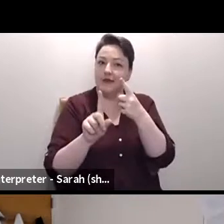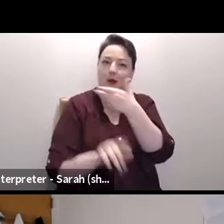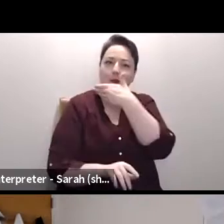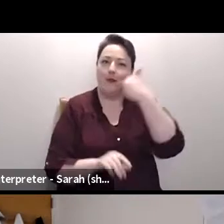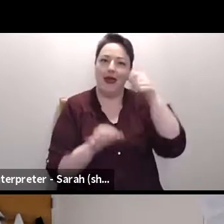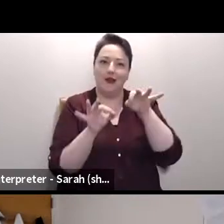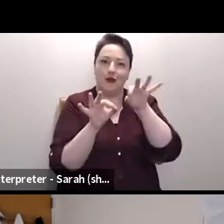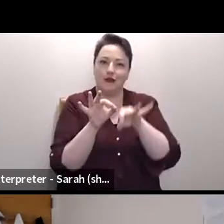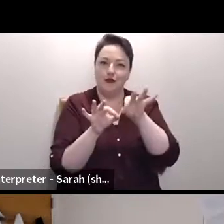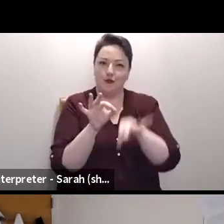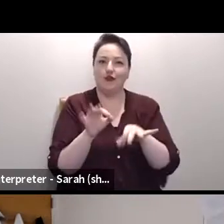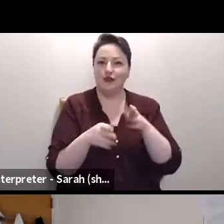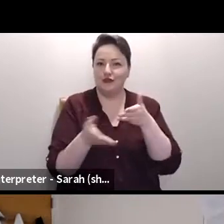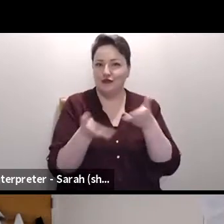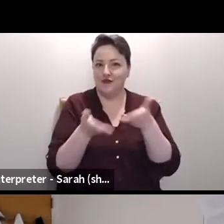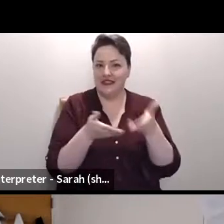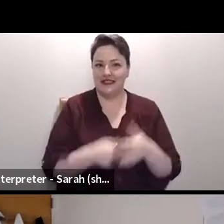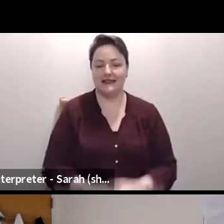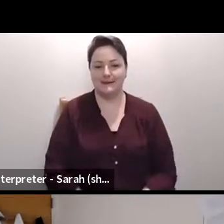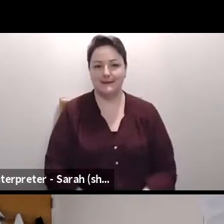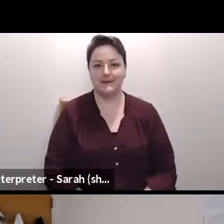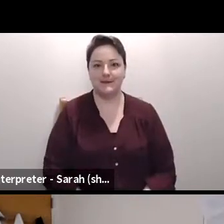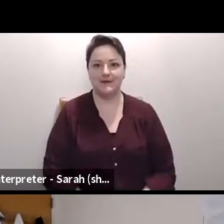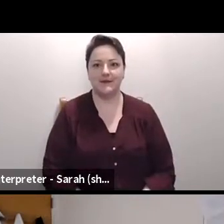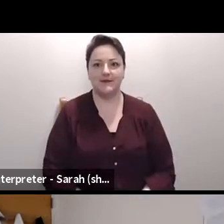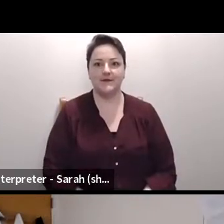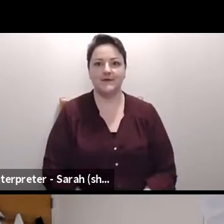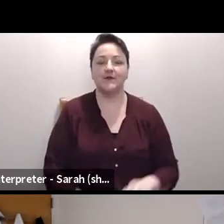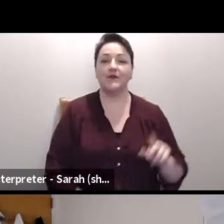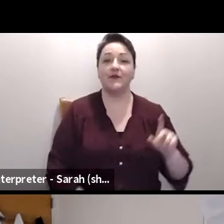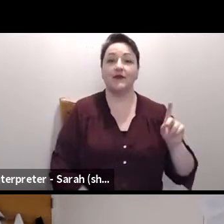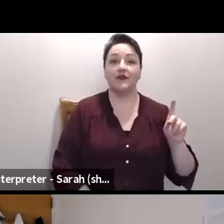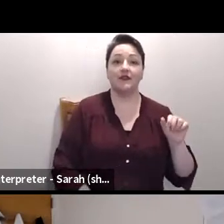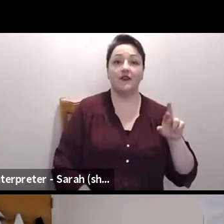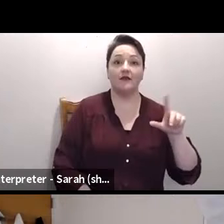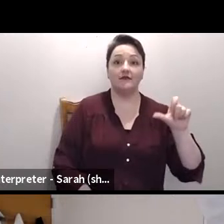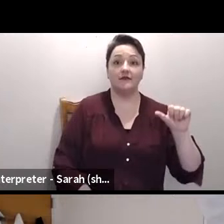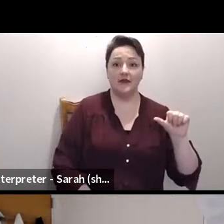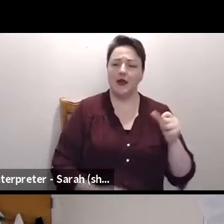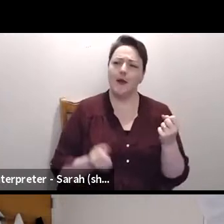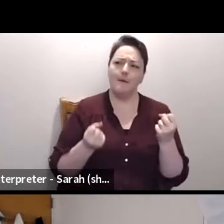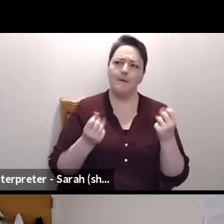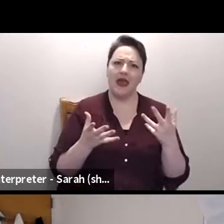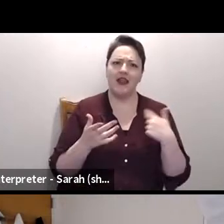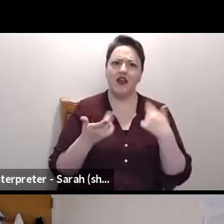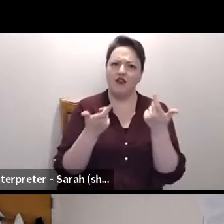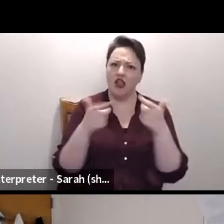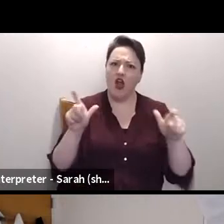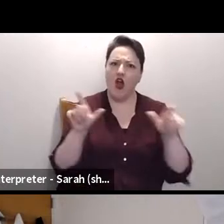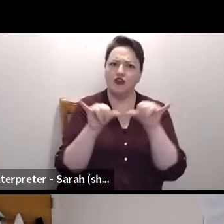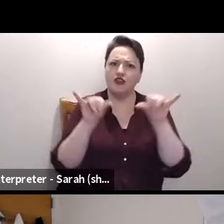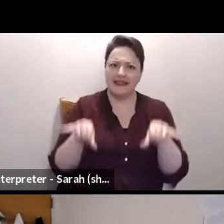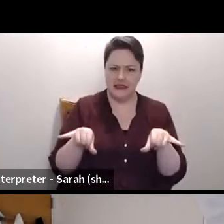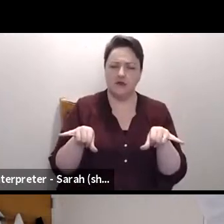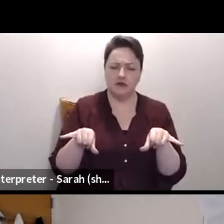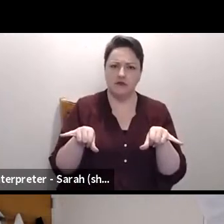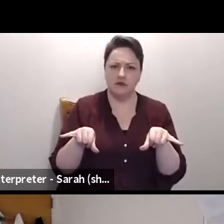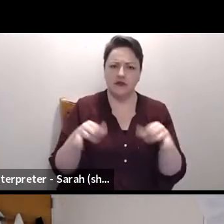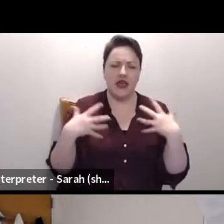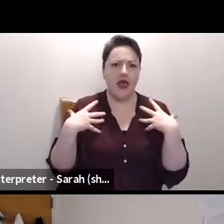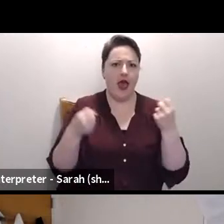interpreter services. It's my understanding from many of the large systems, like the larger systems that have healthcare through